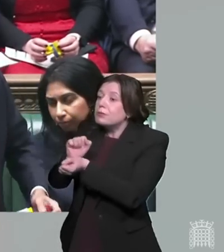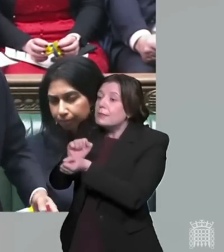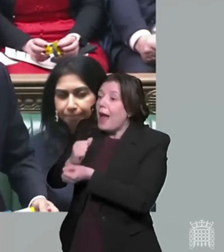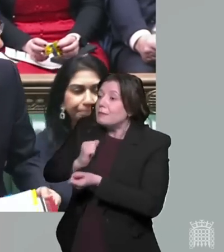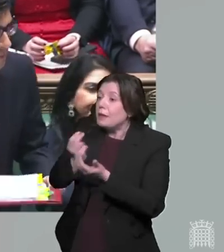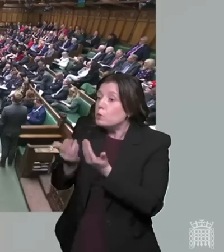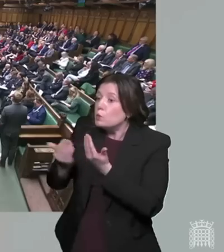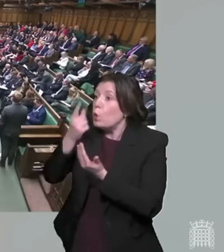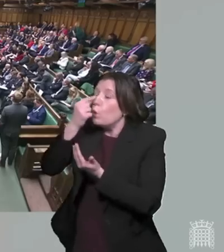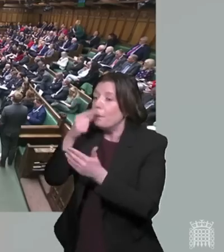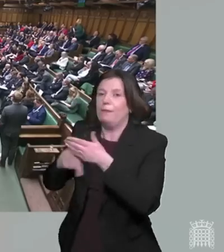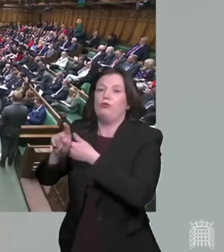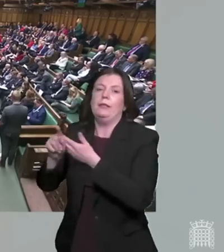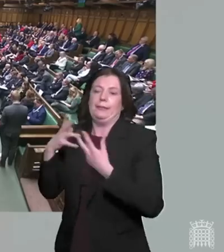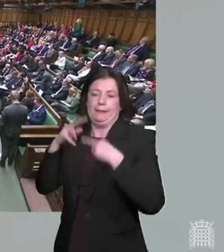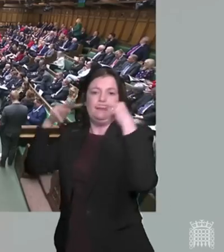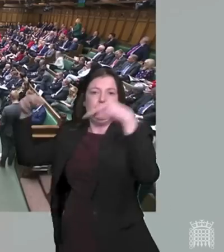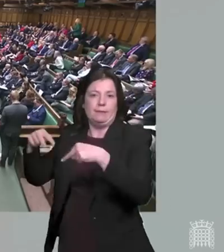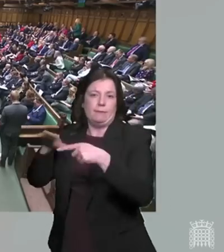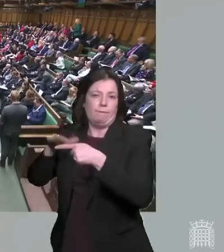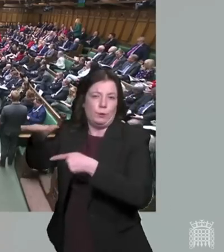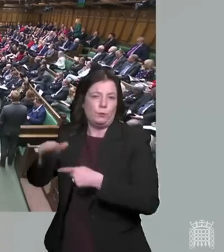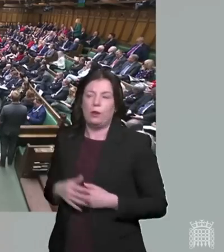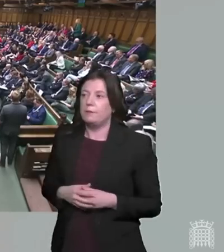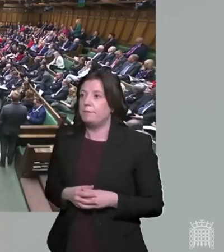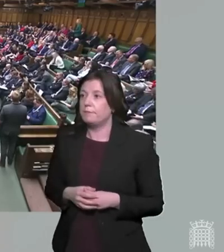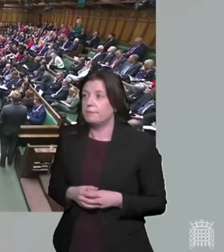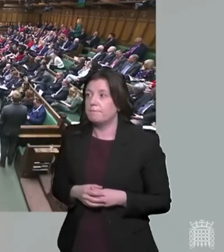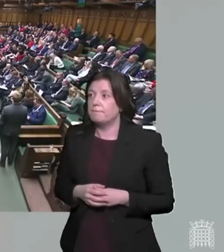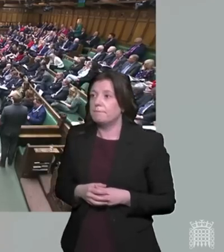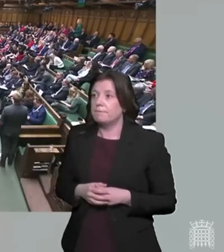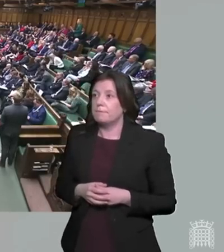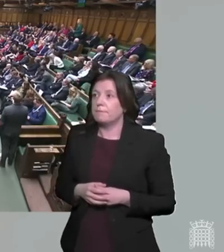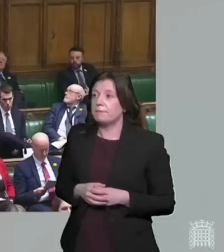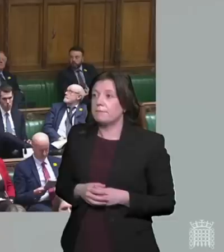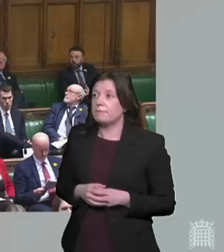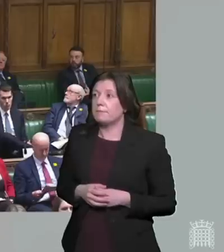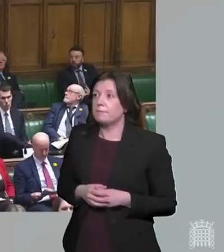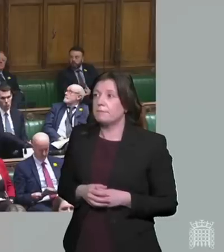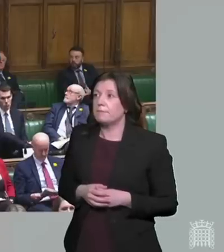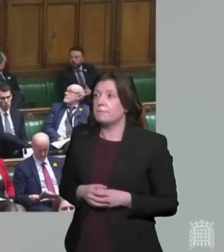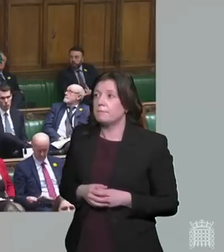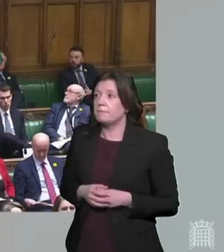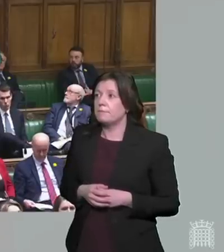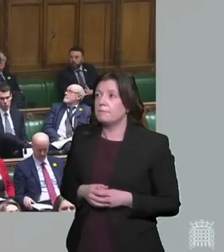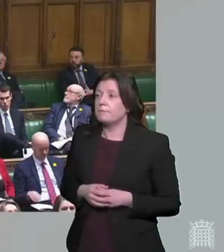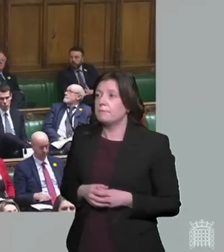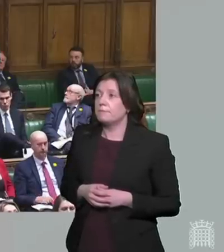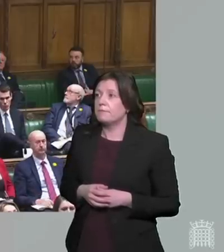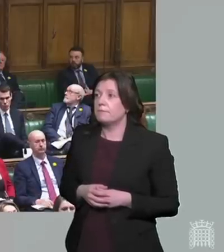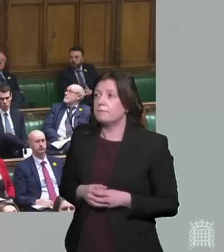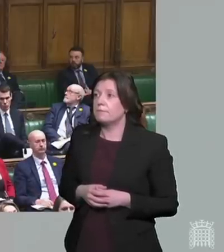from my honourable friend. Ruth Cabret. Thank you, Mr. Speaker. Yesterday, new figures showed that there's been